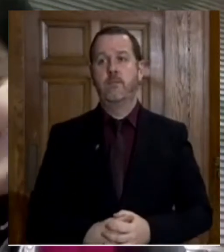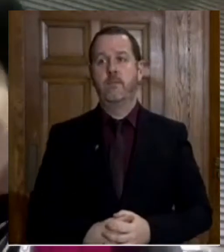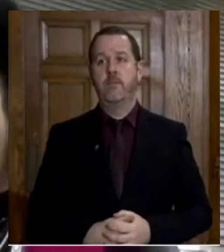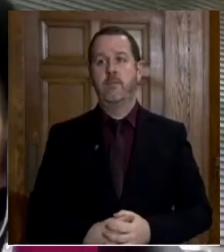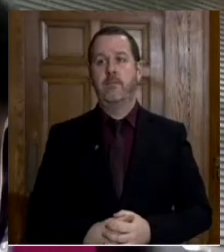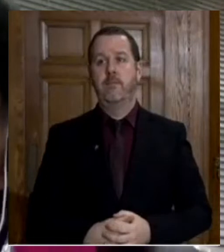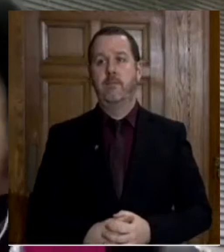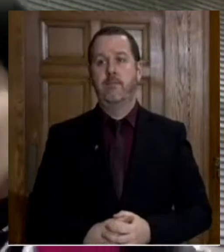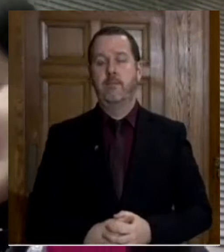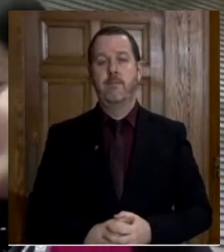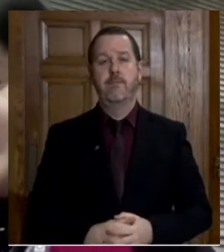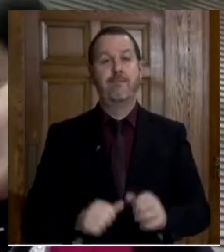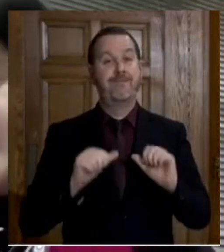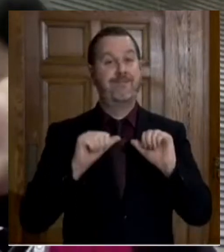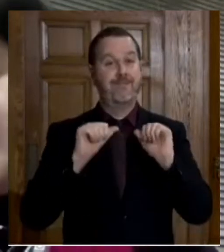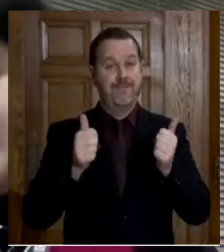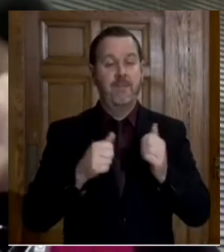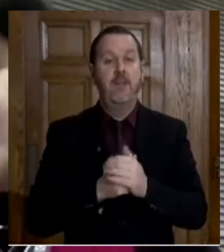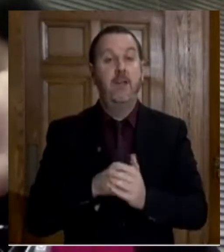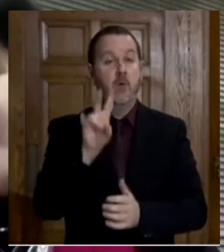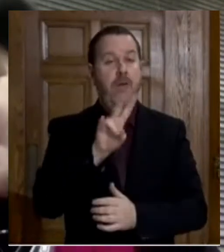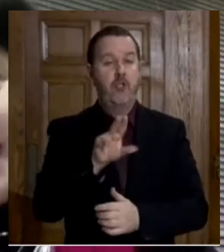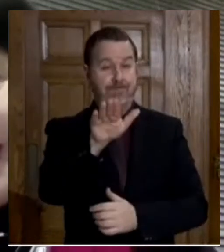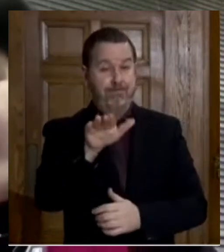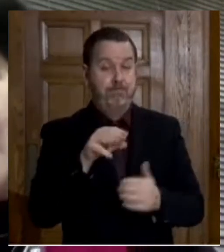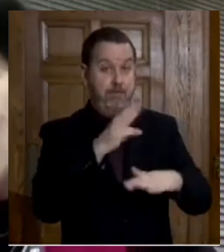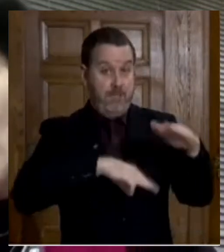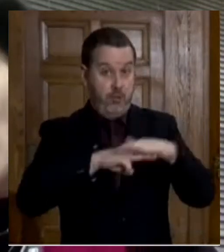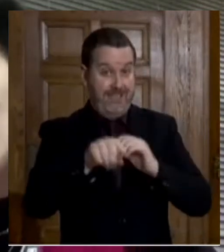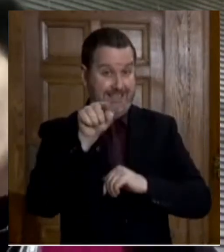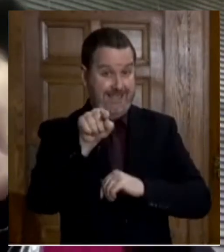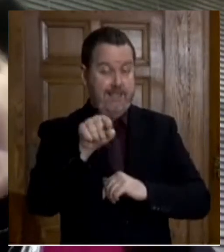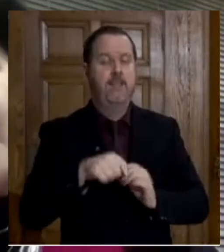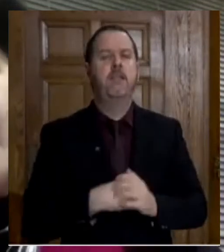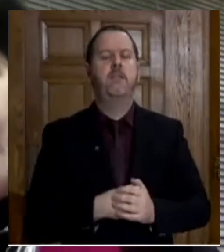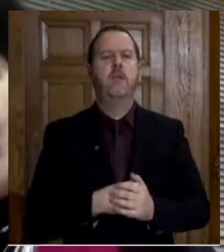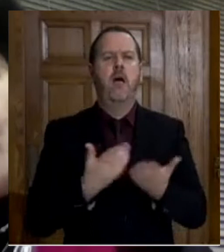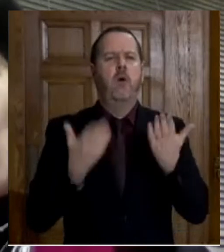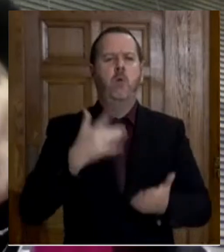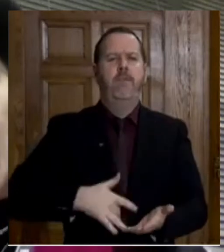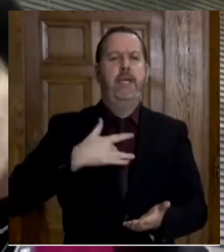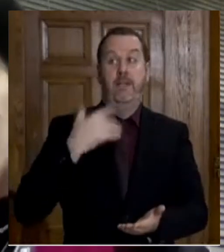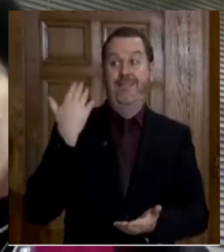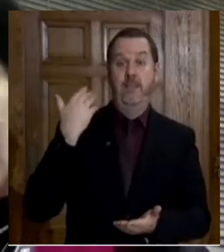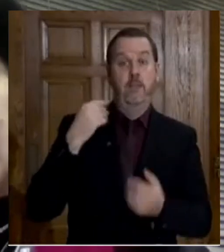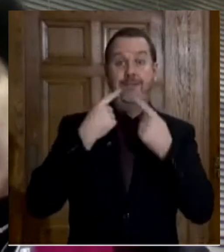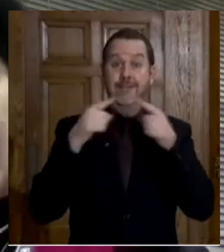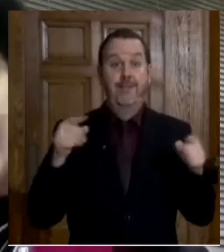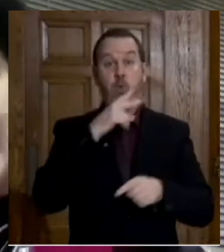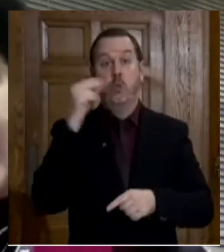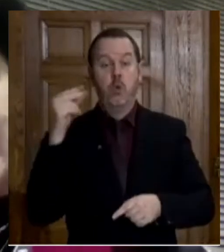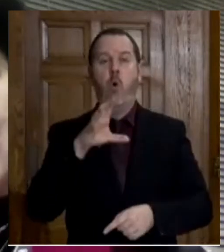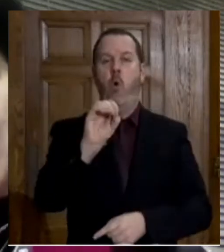Hi there. Just a question for the Minister first. Minister Swann, what's your reaction to the news that organs donated